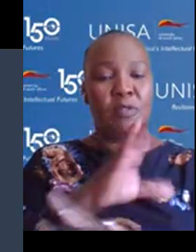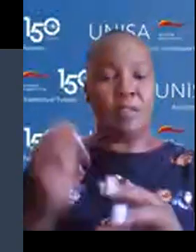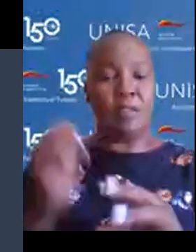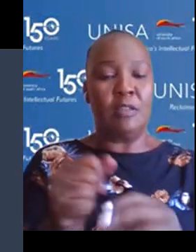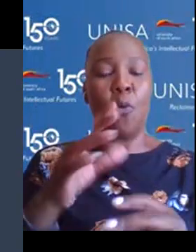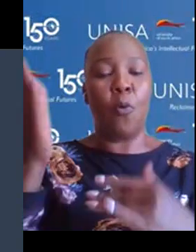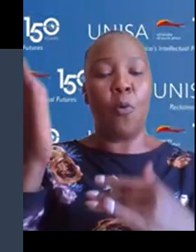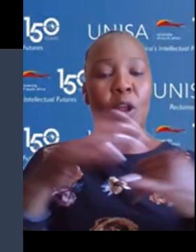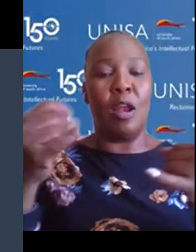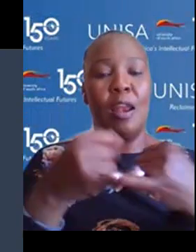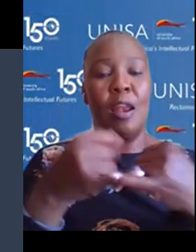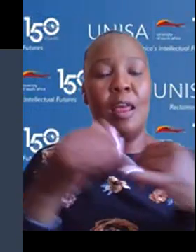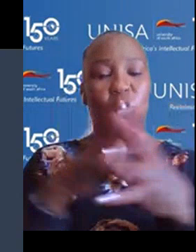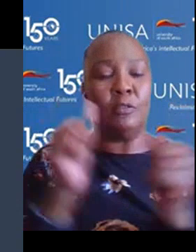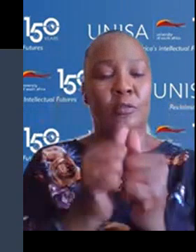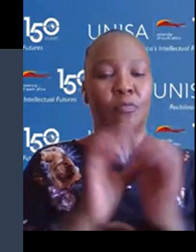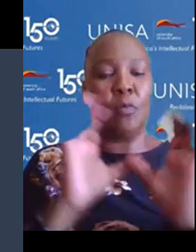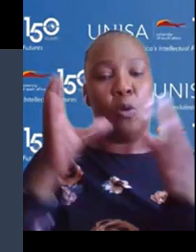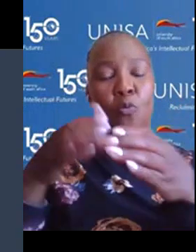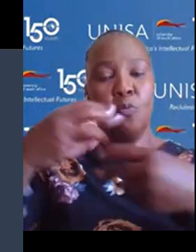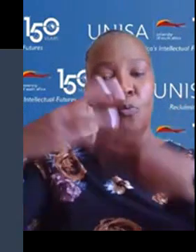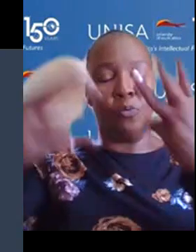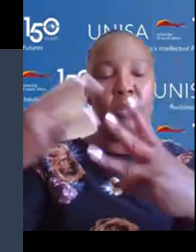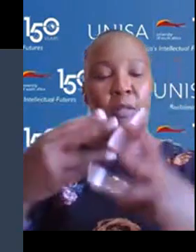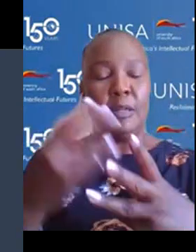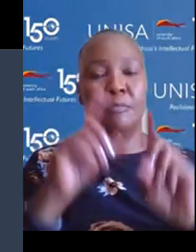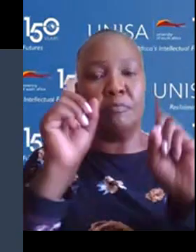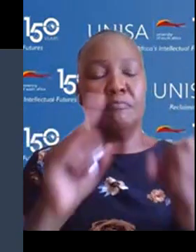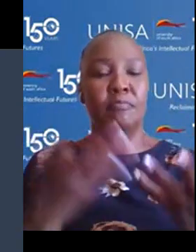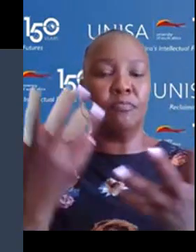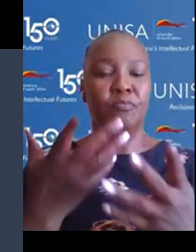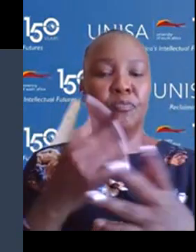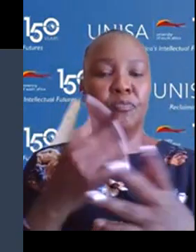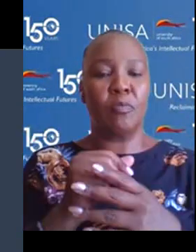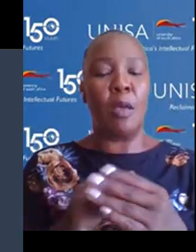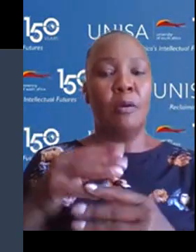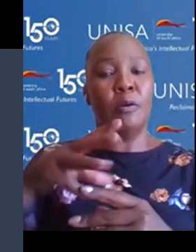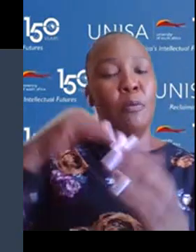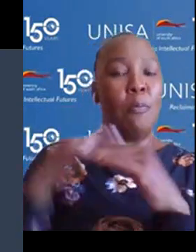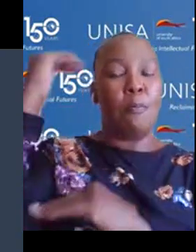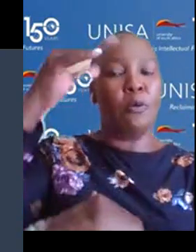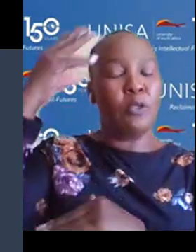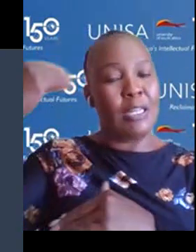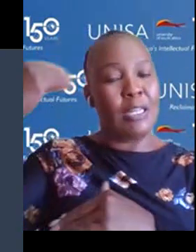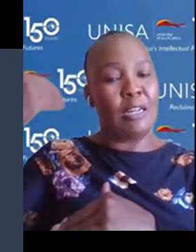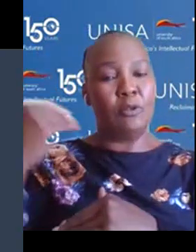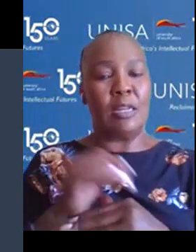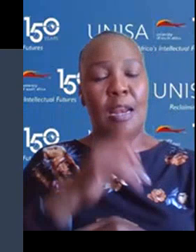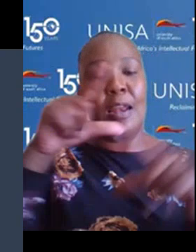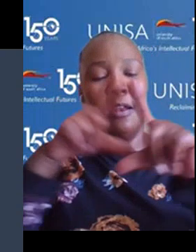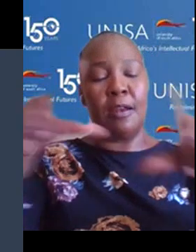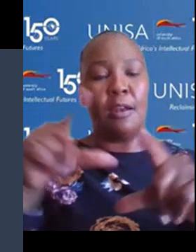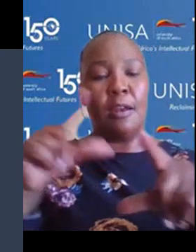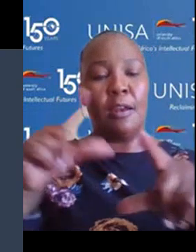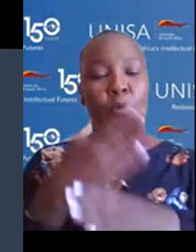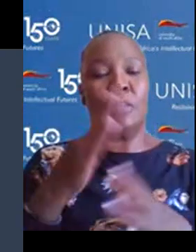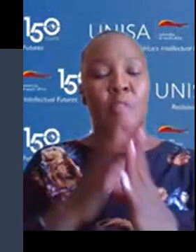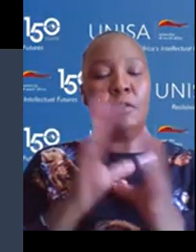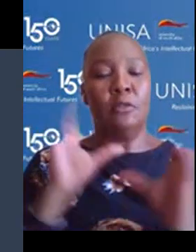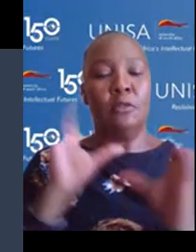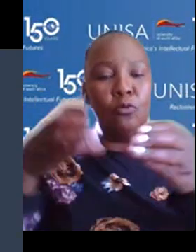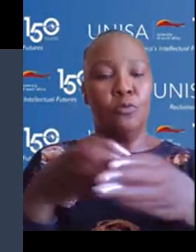workshops, but also for group work, especially if you get to postgraduate level. You'll have to work in groups quite a lot, and then